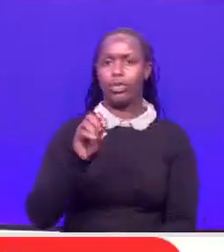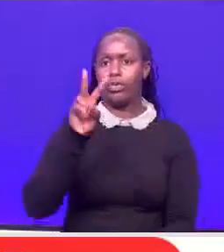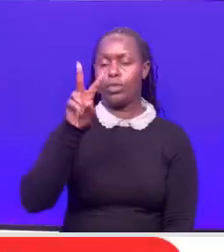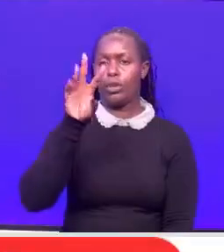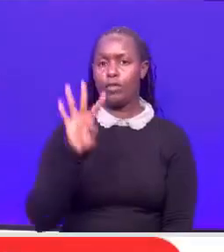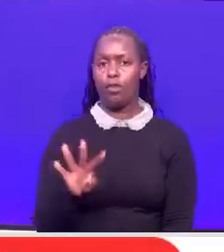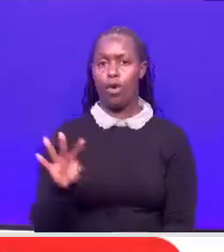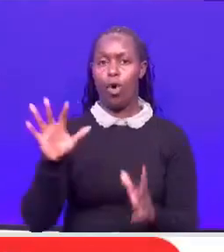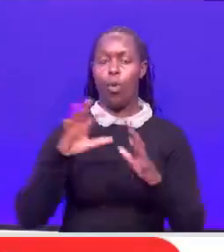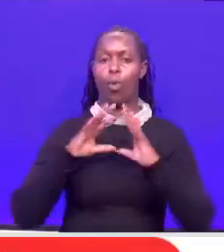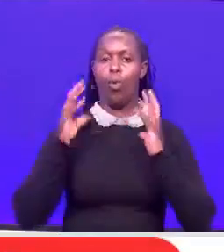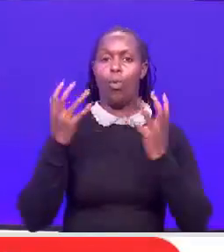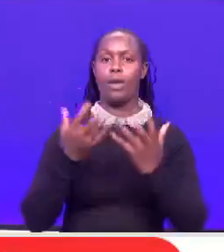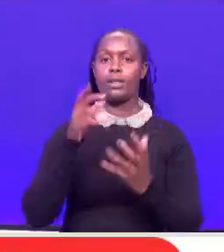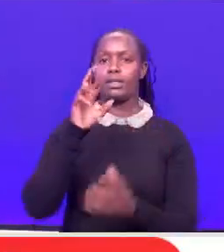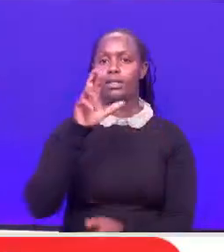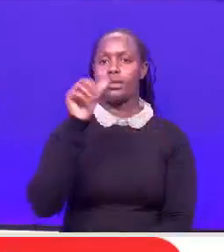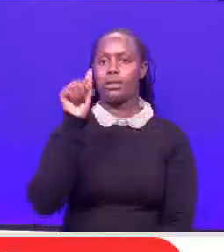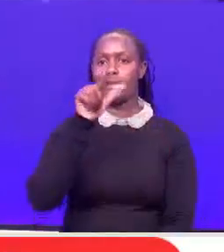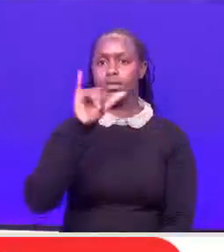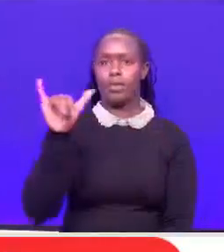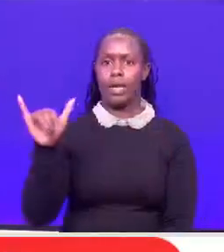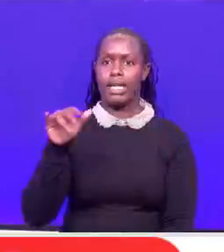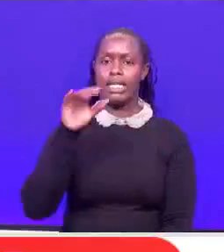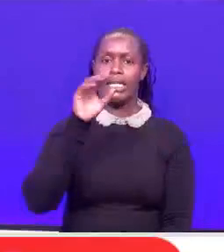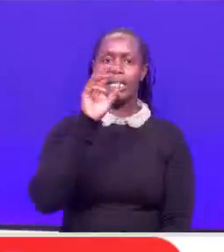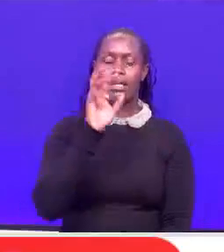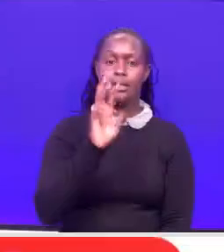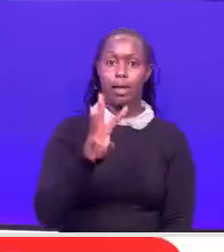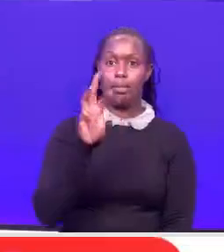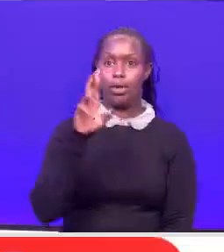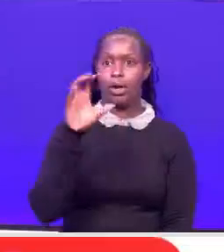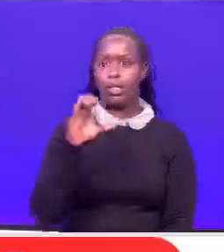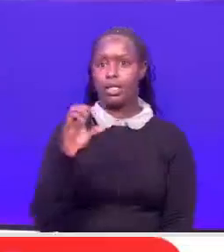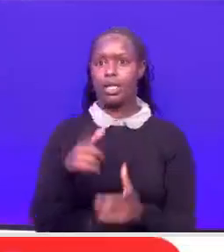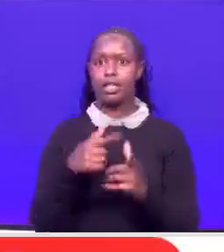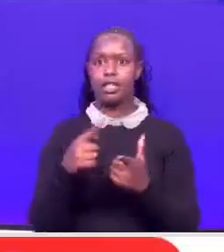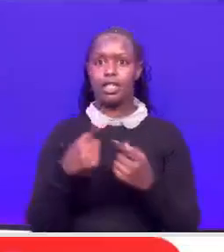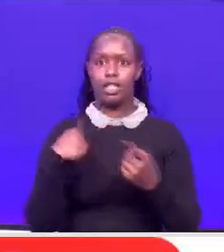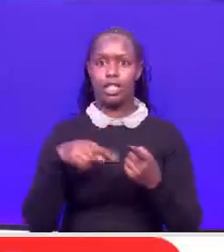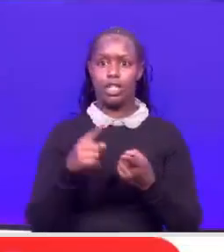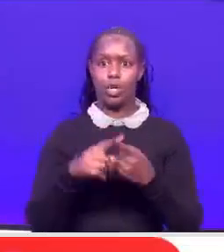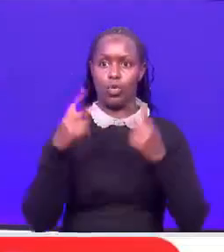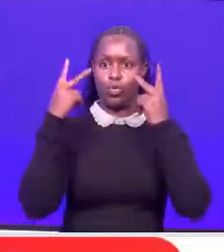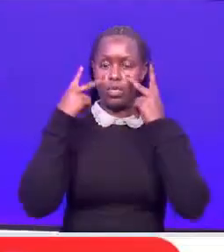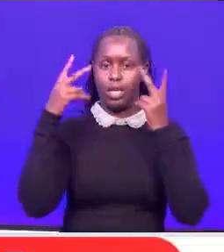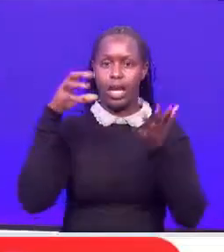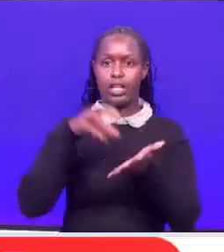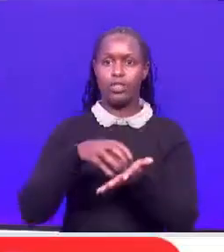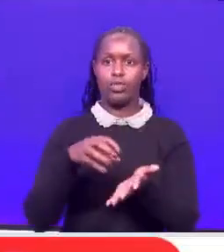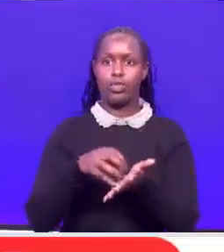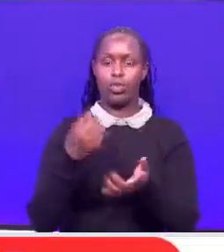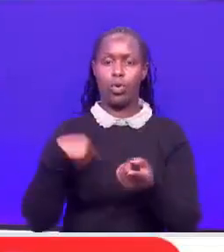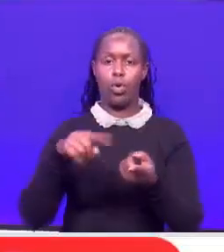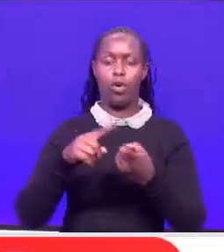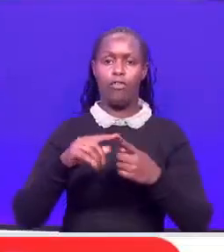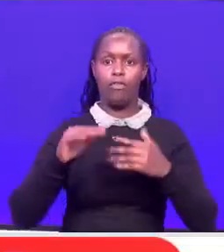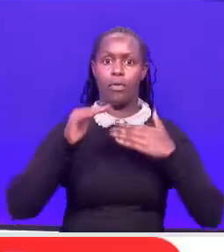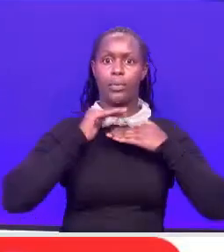edition of the World Rally Championship WRC, you are greeted by a breathtaking scene of